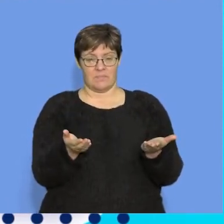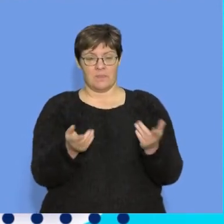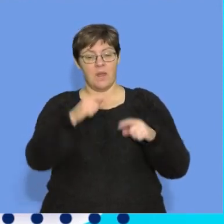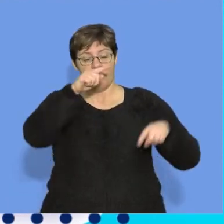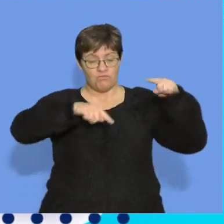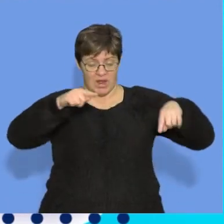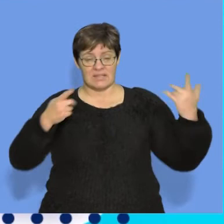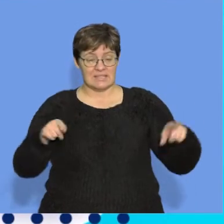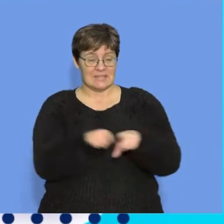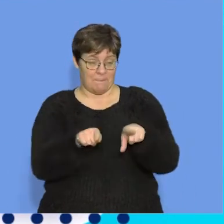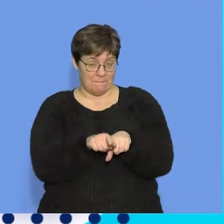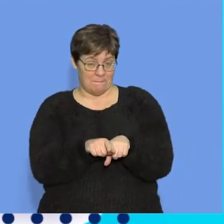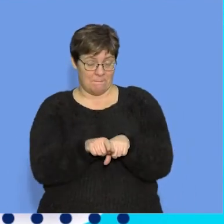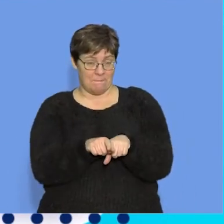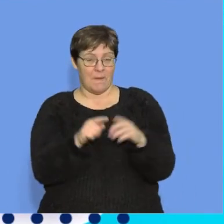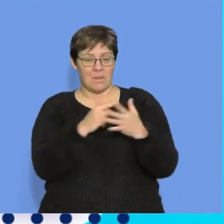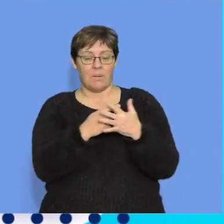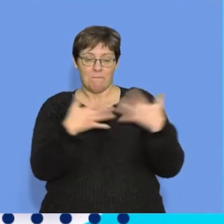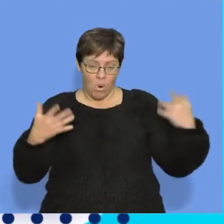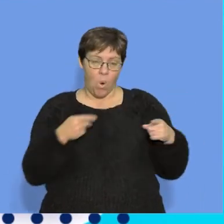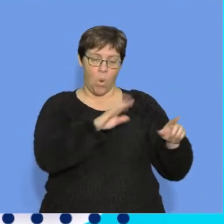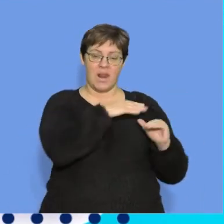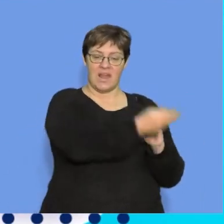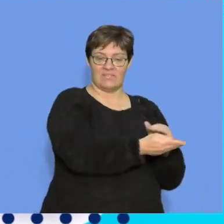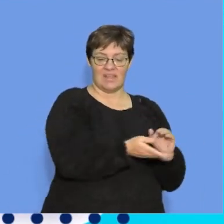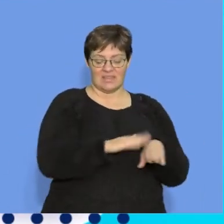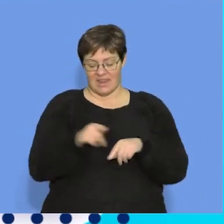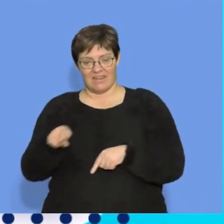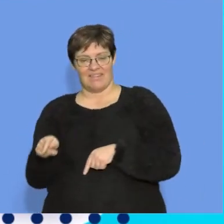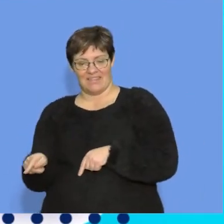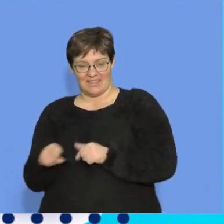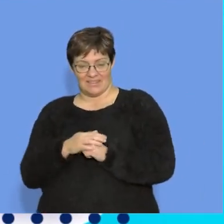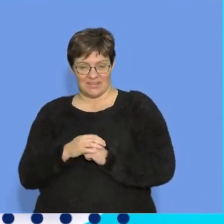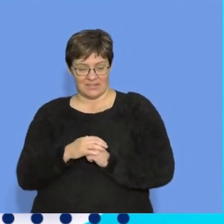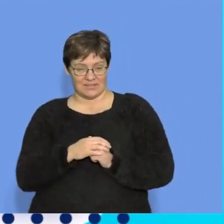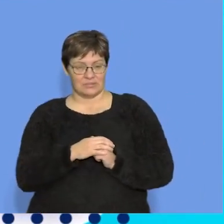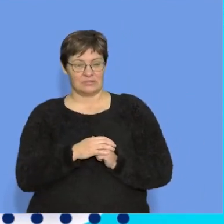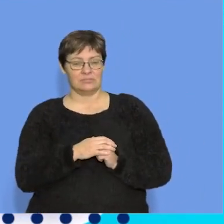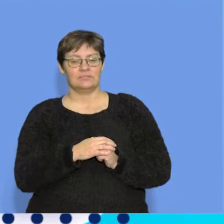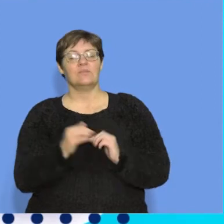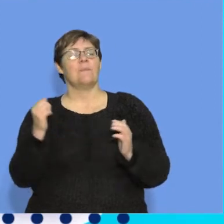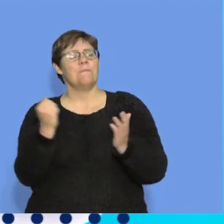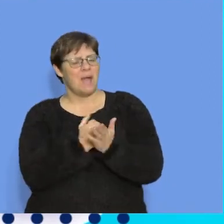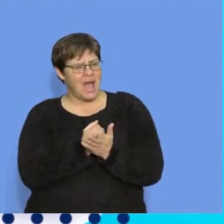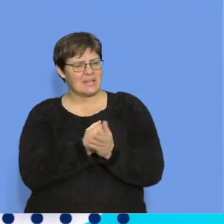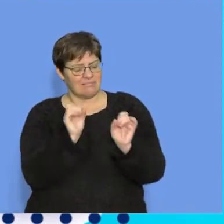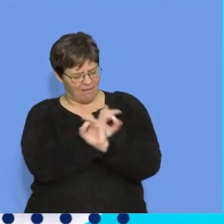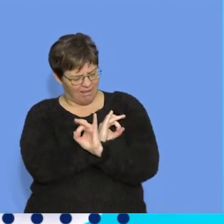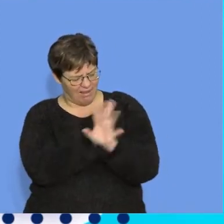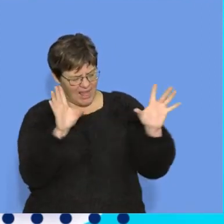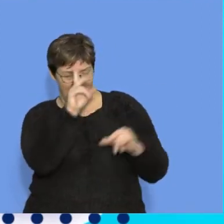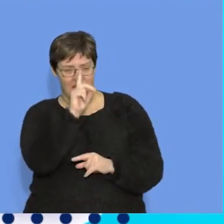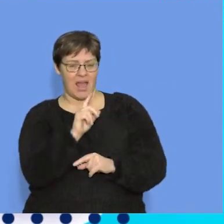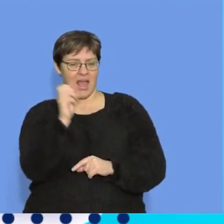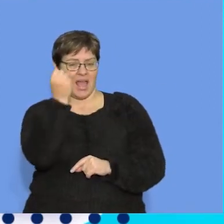are equal now, but there are more reactants than products. And so you must get this very clearly in your